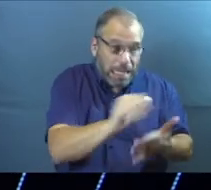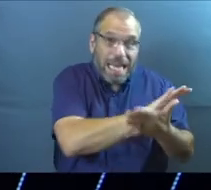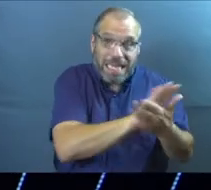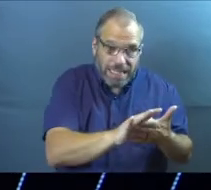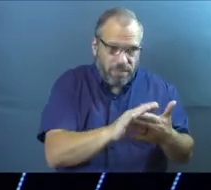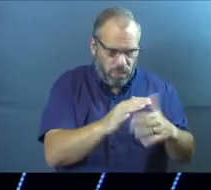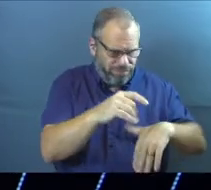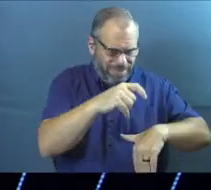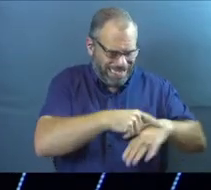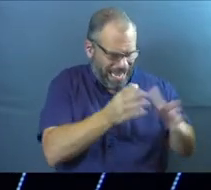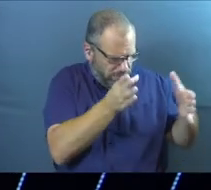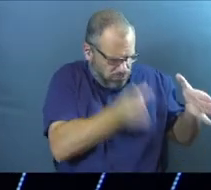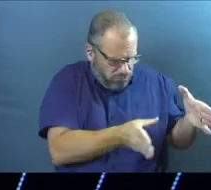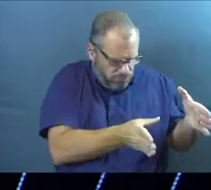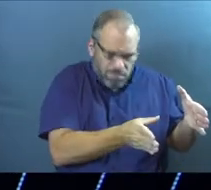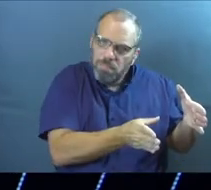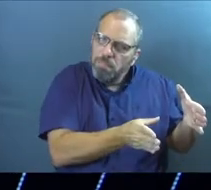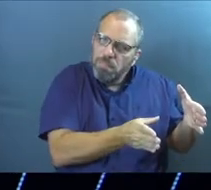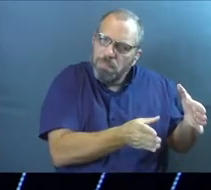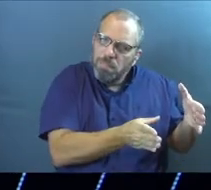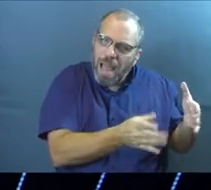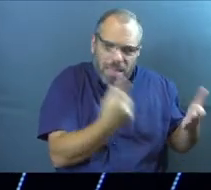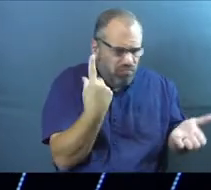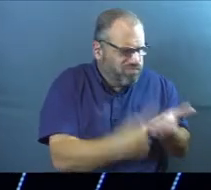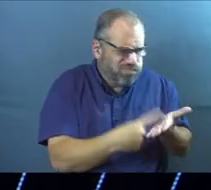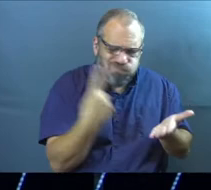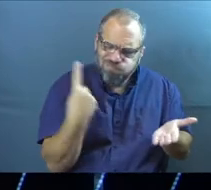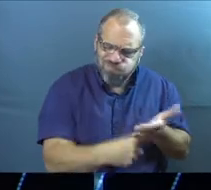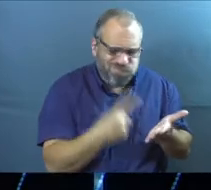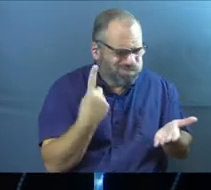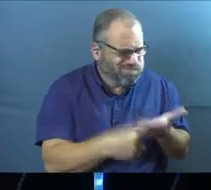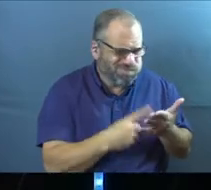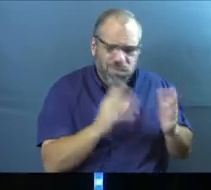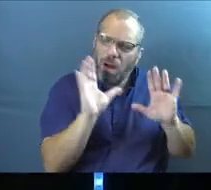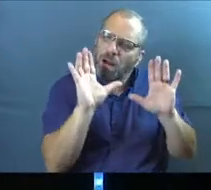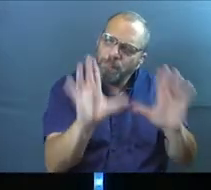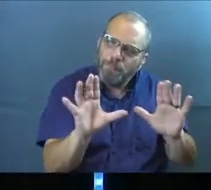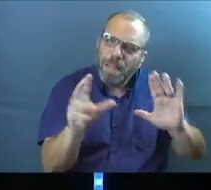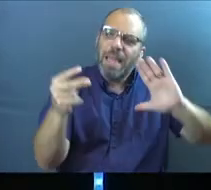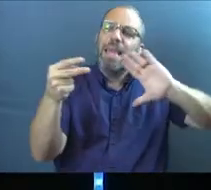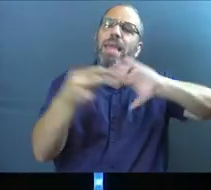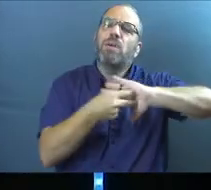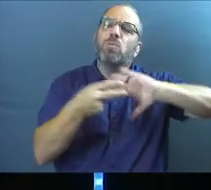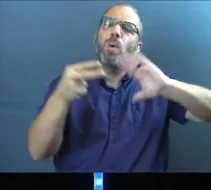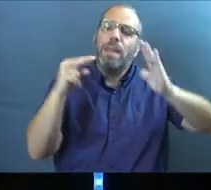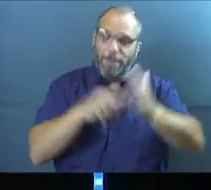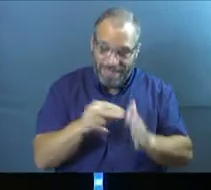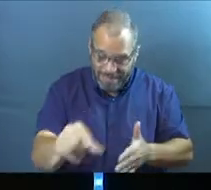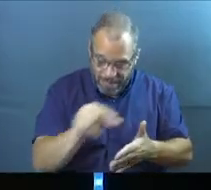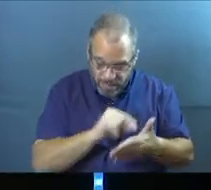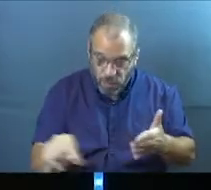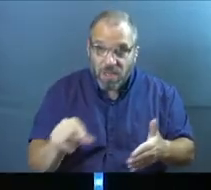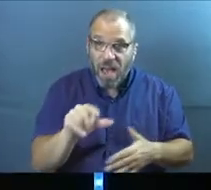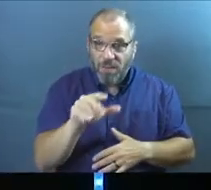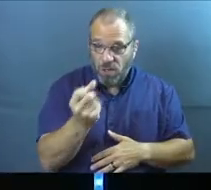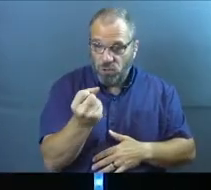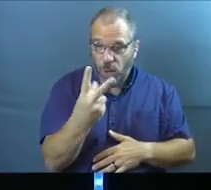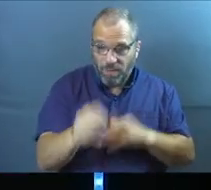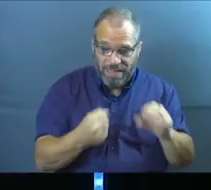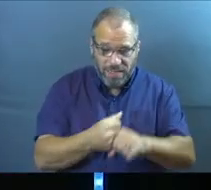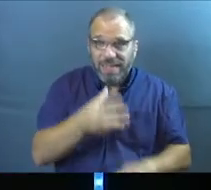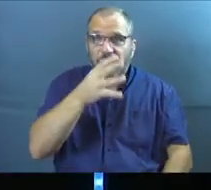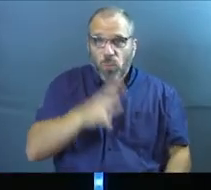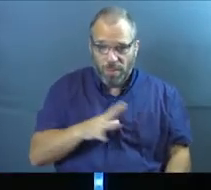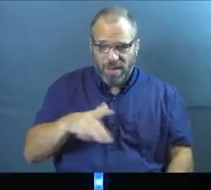a period of time. Now you can think and argue all that stuff all you want. Here's what it really means though in this passage, that for 12 years